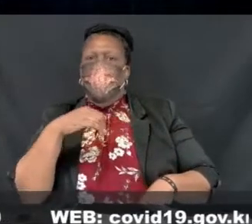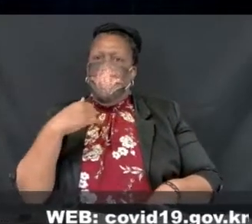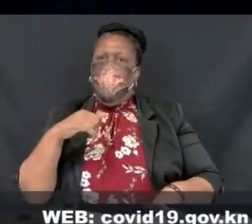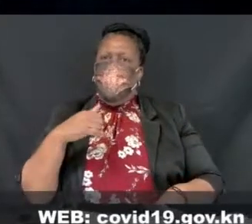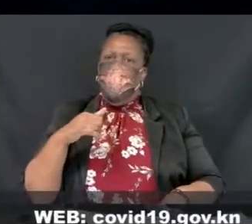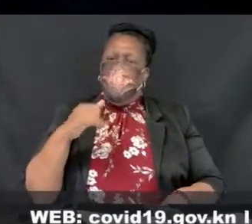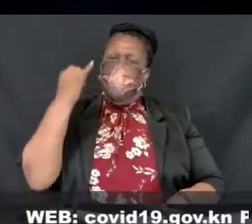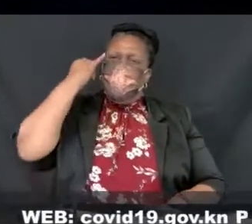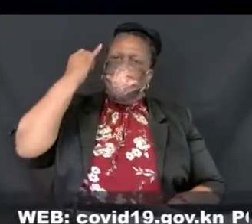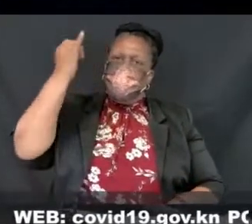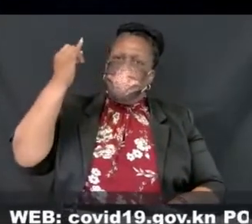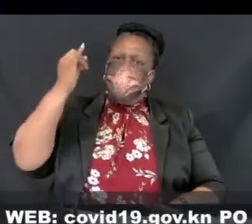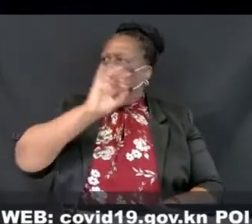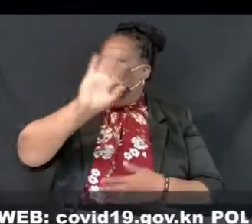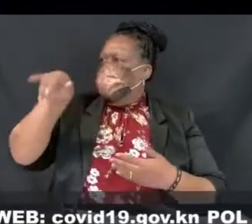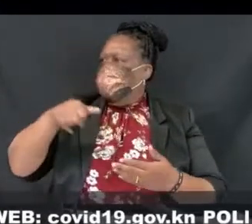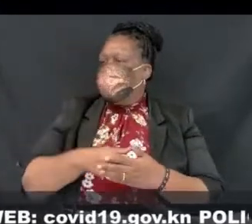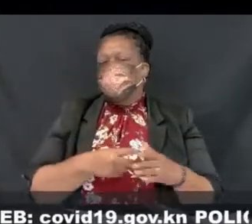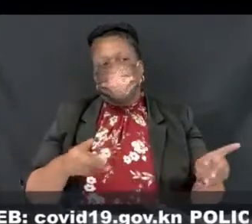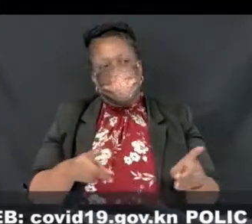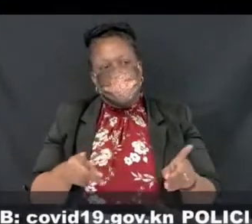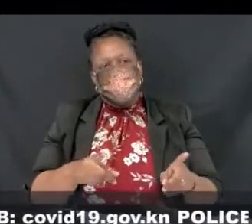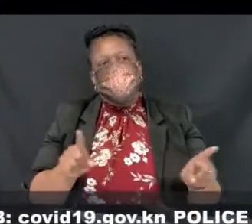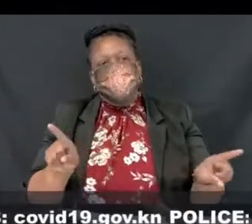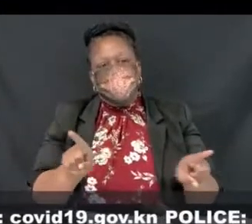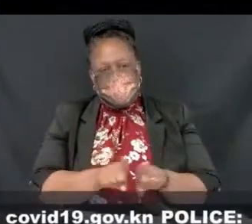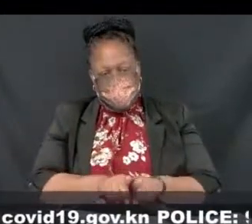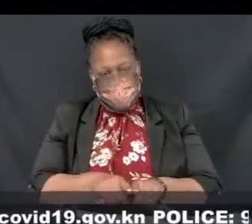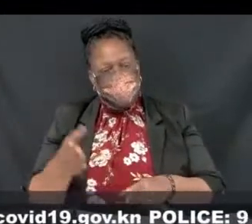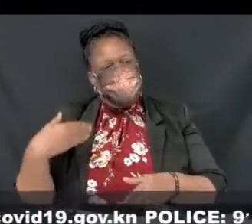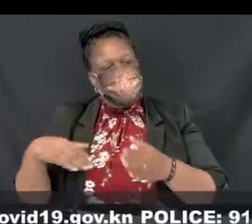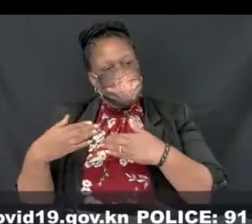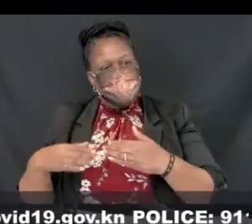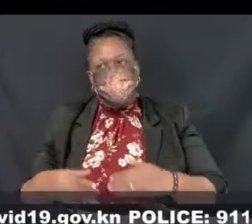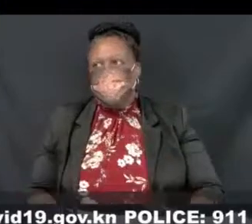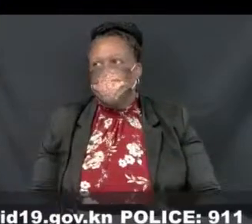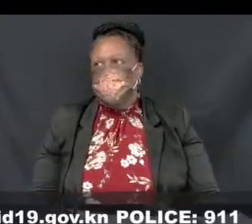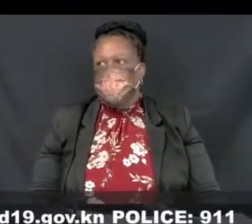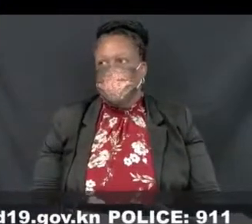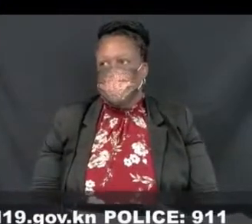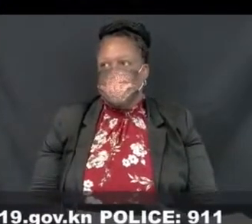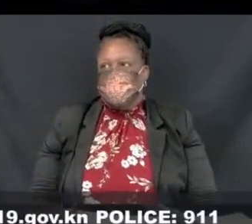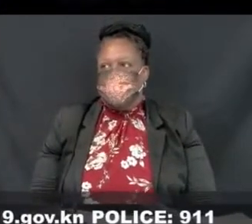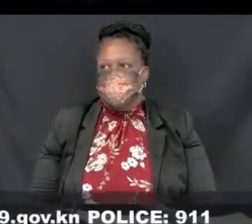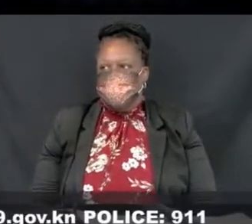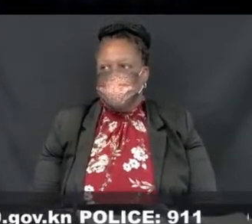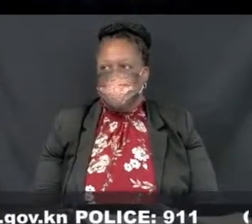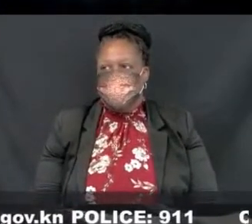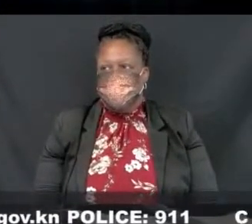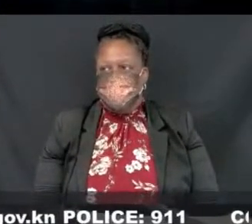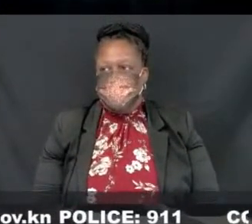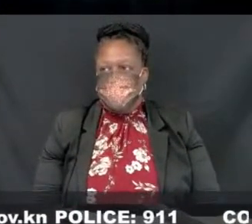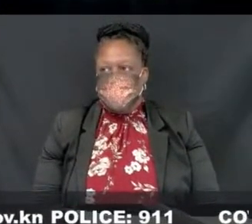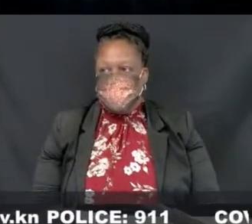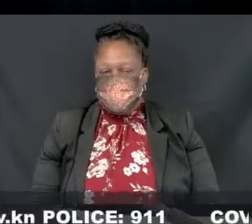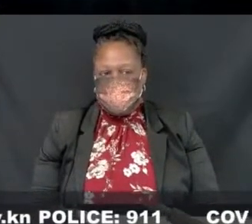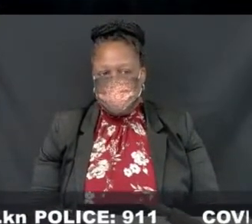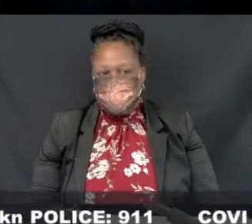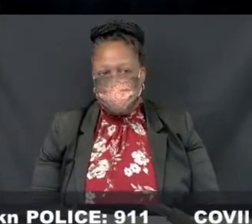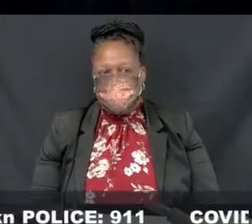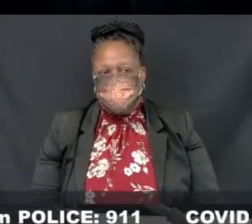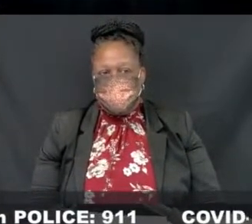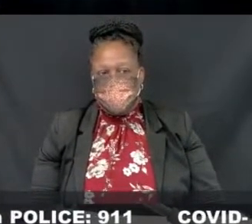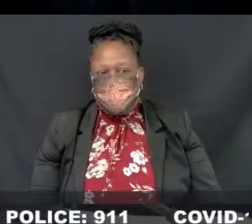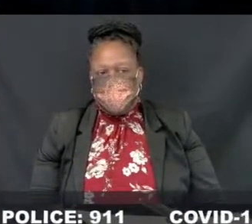was the in thing. Everybody wanted the presentation and the slide. The only person who ain't using a slide, guess who? Superintendent